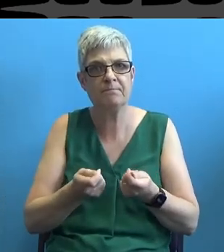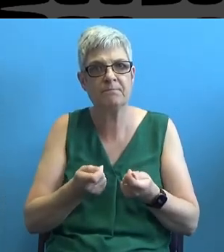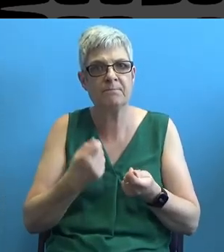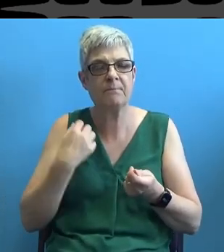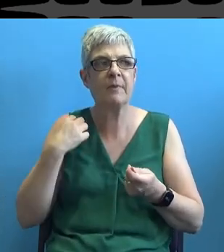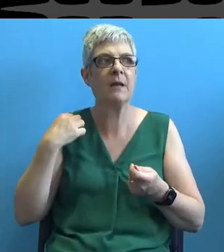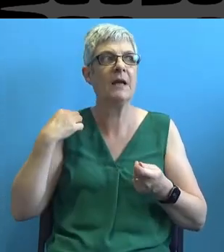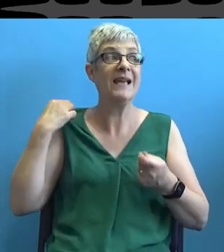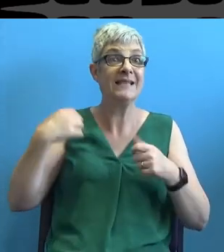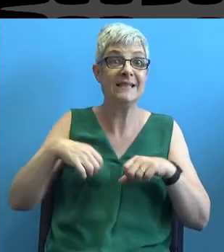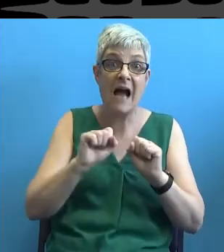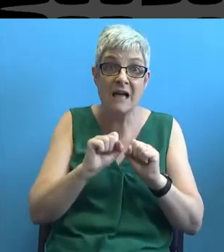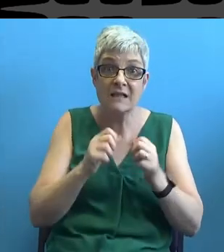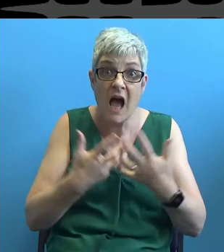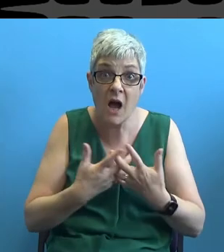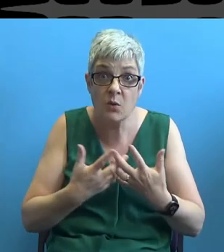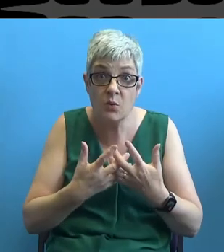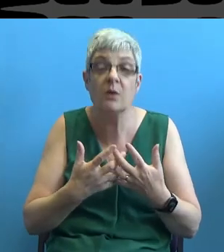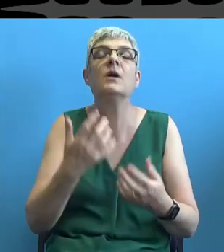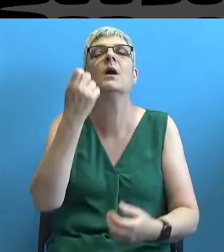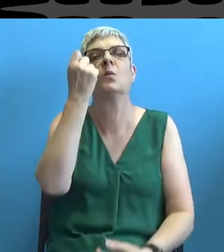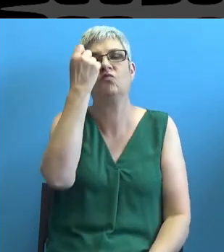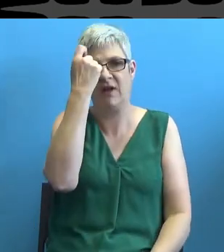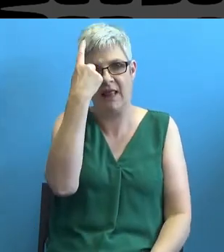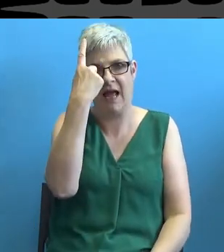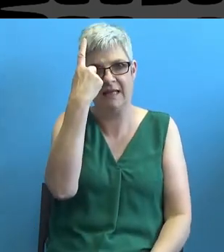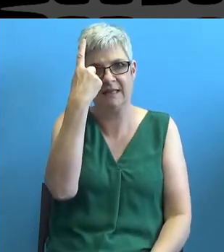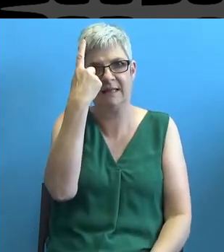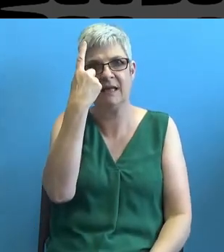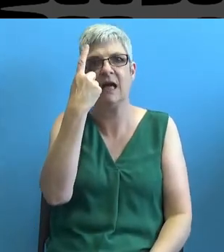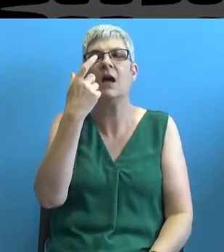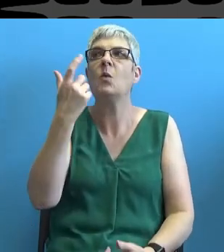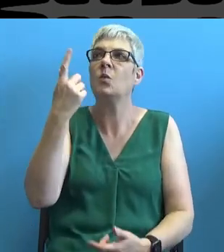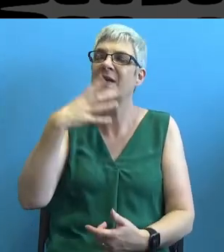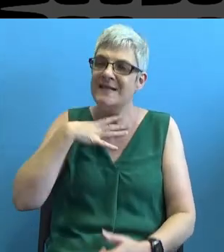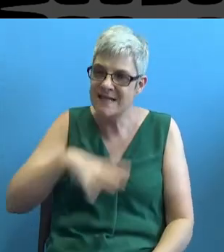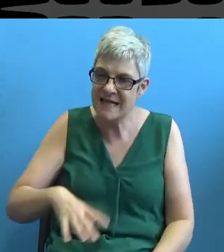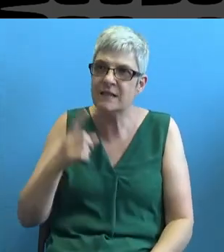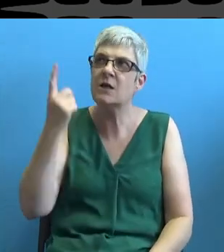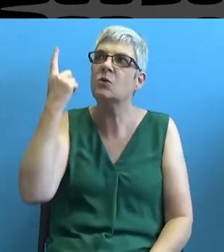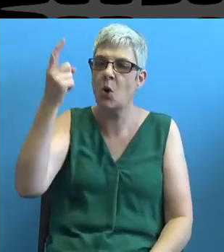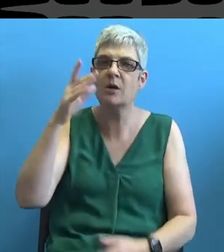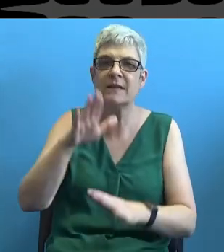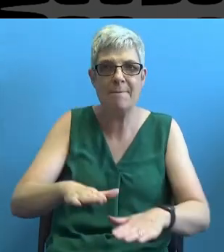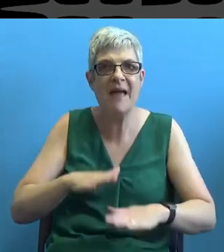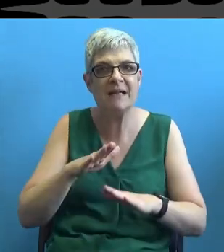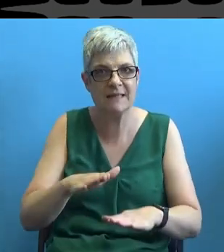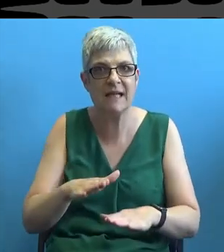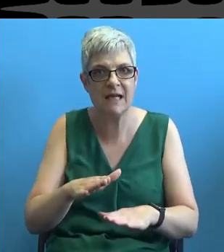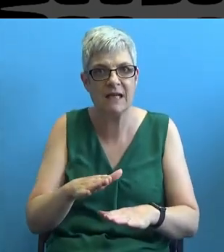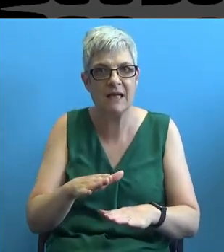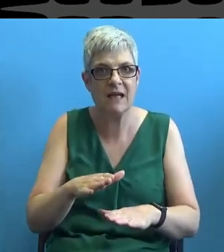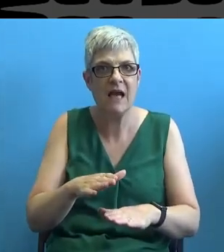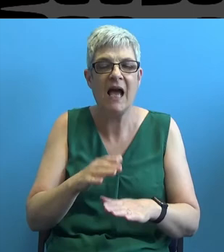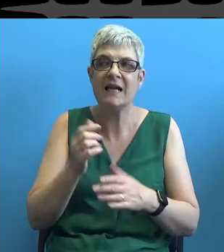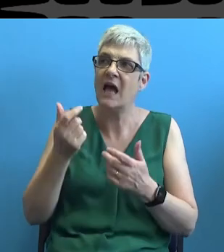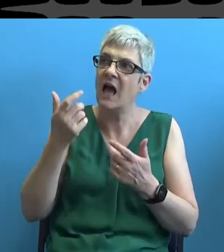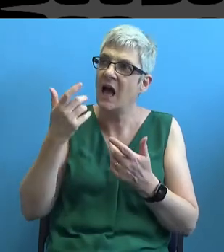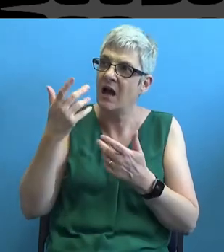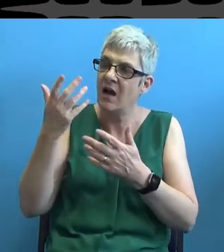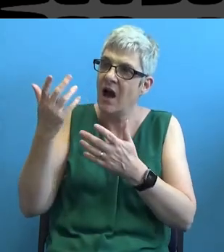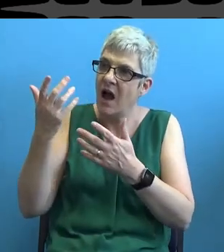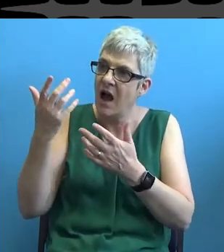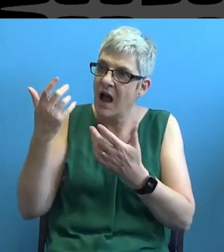It begins with a realization of how much we need the mercy of God and how much the mercy of God does for us